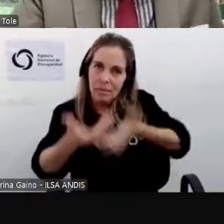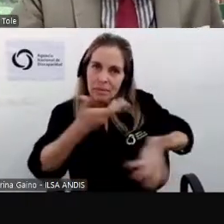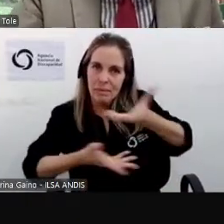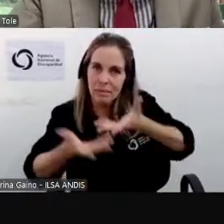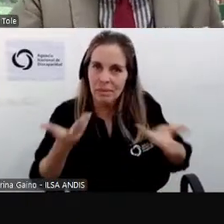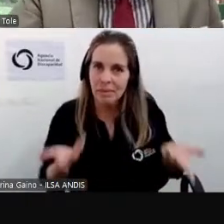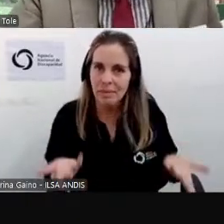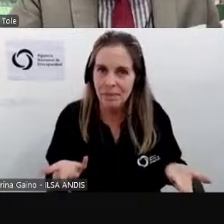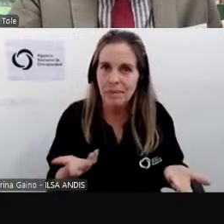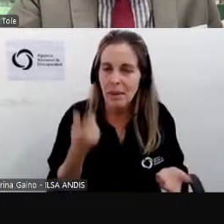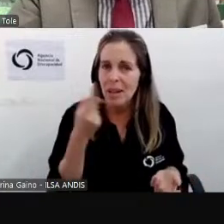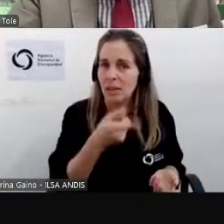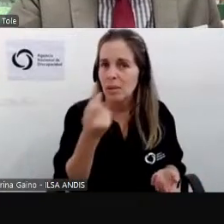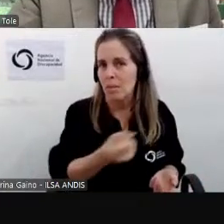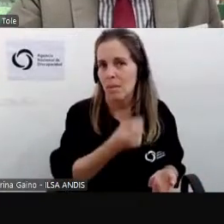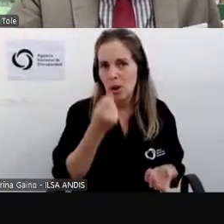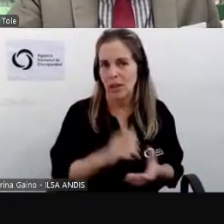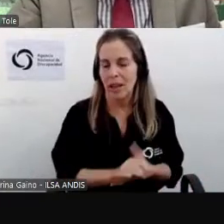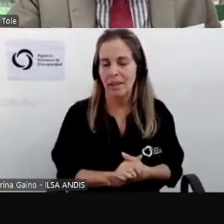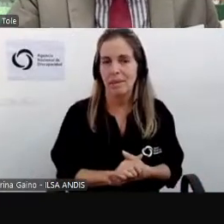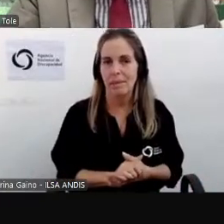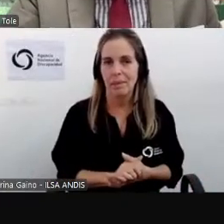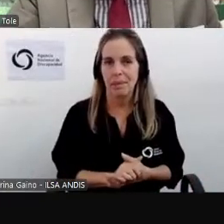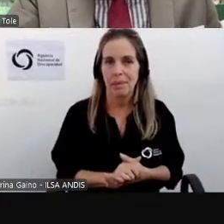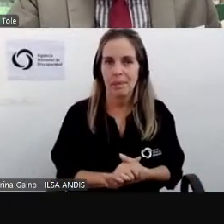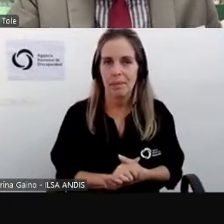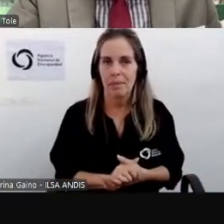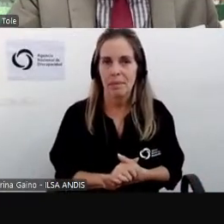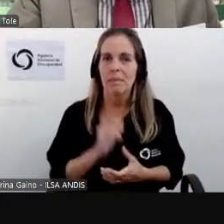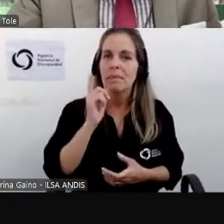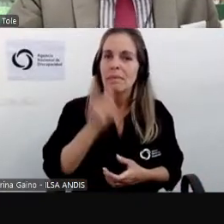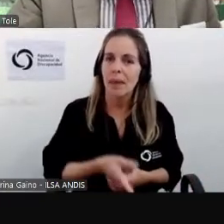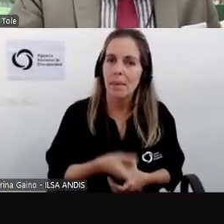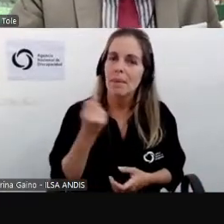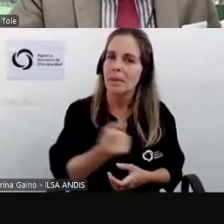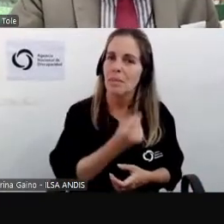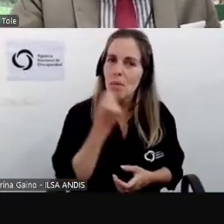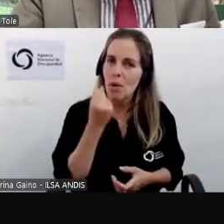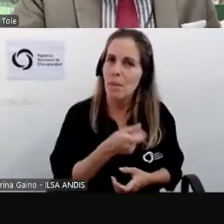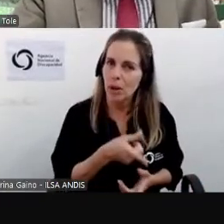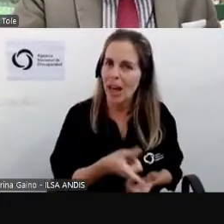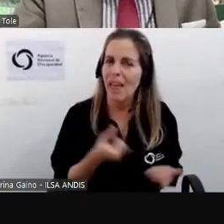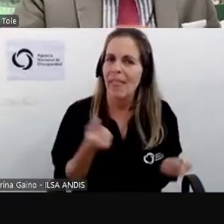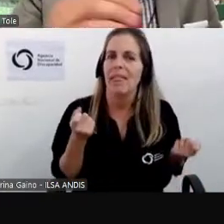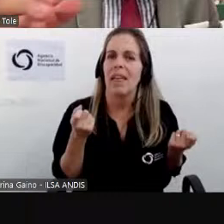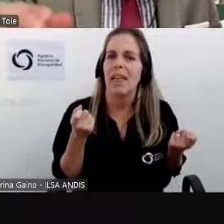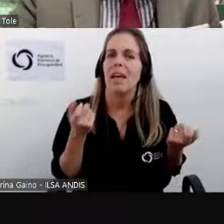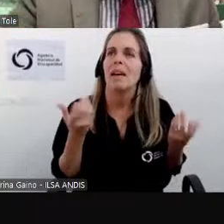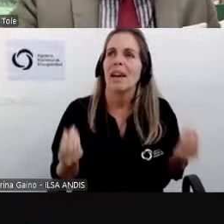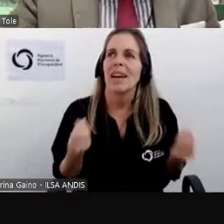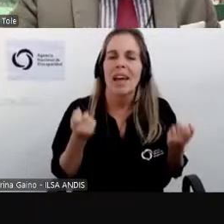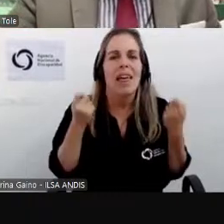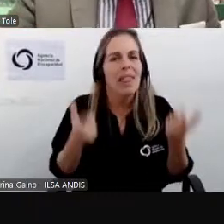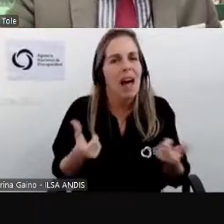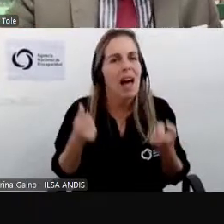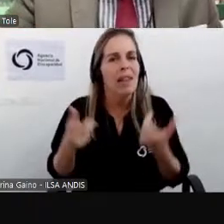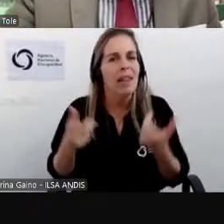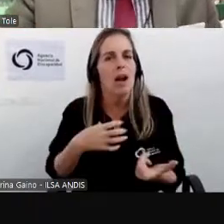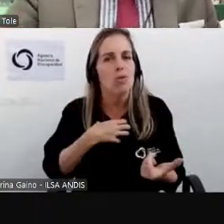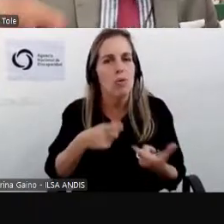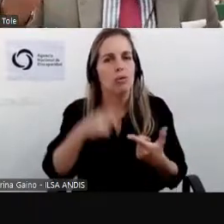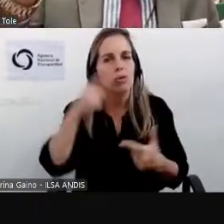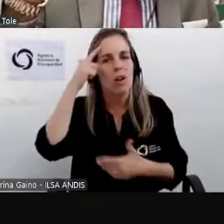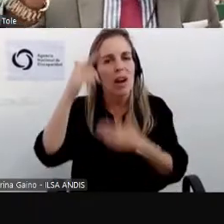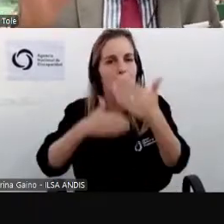these directors that are part of business decisions are key. It is also very important to